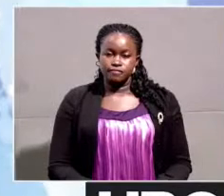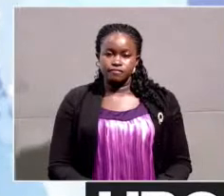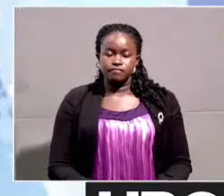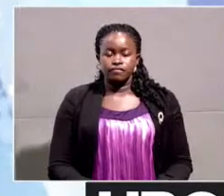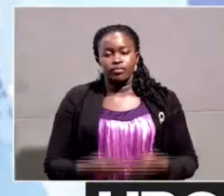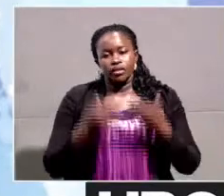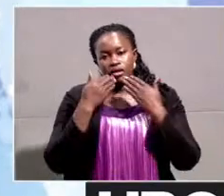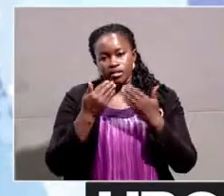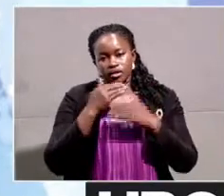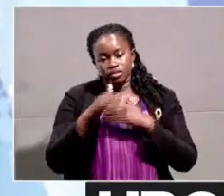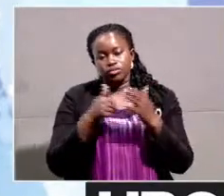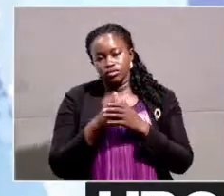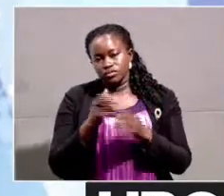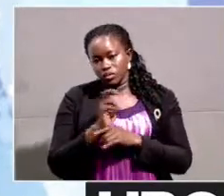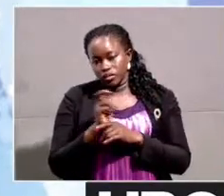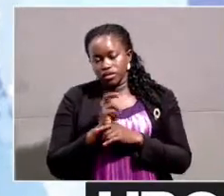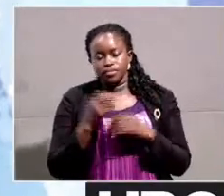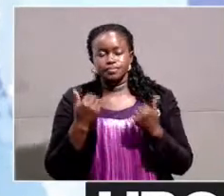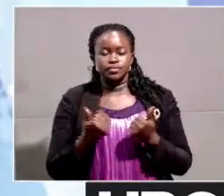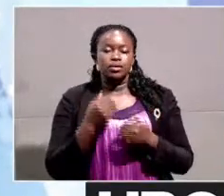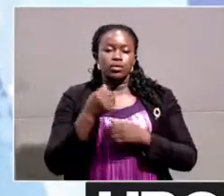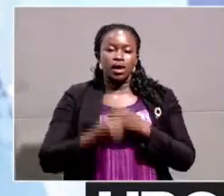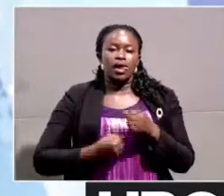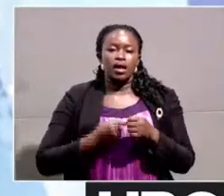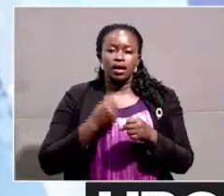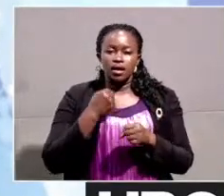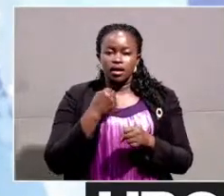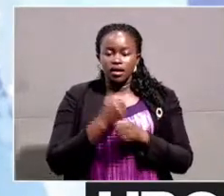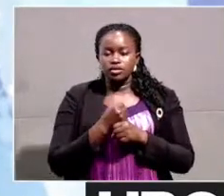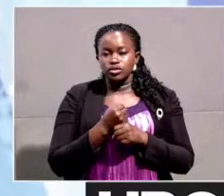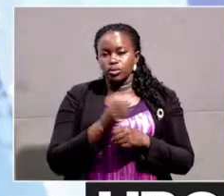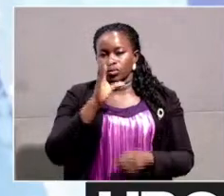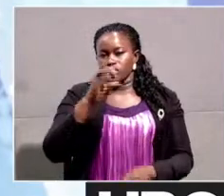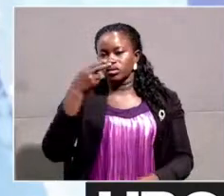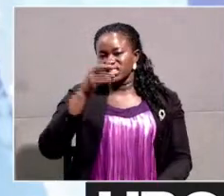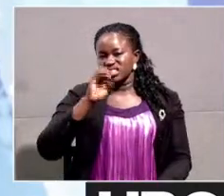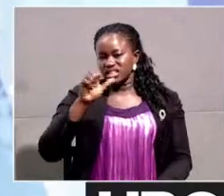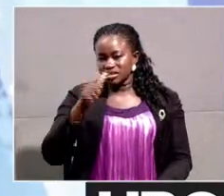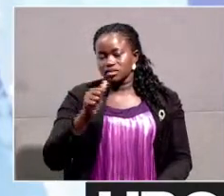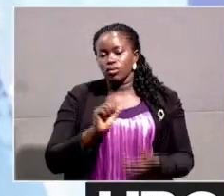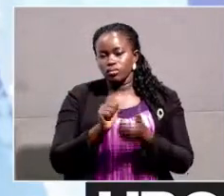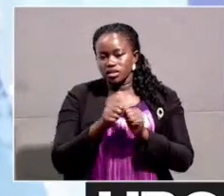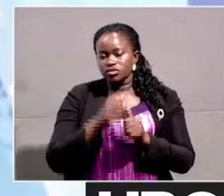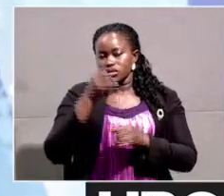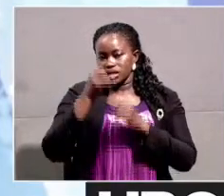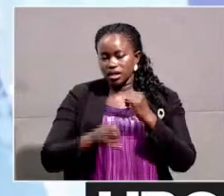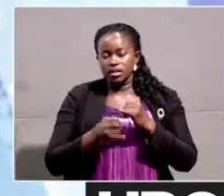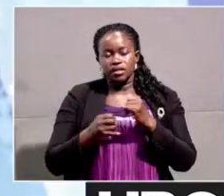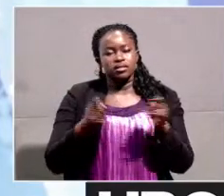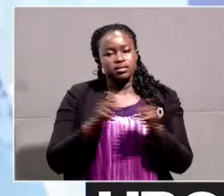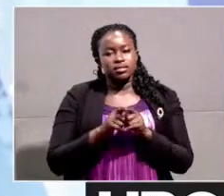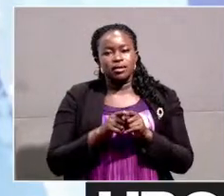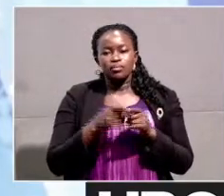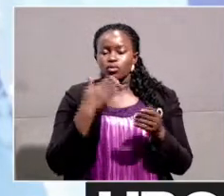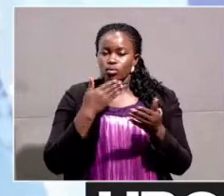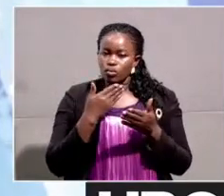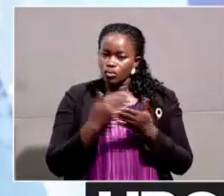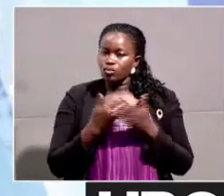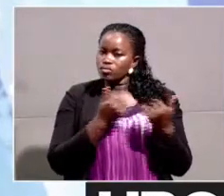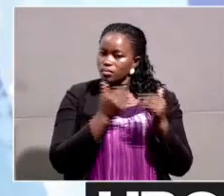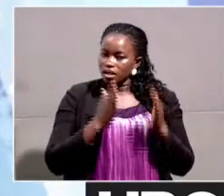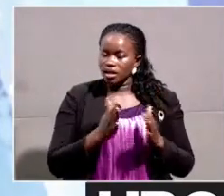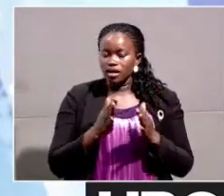Thank you so much for watching. In sport, the annual Decode Chess Championship has climaxed with excellent players rewarded.